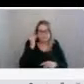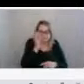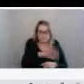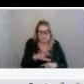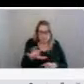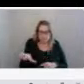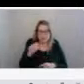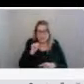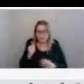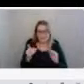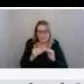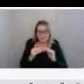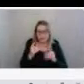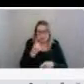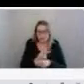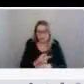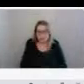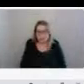right